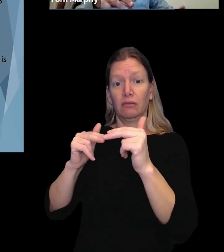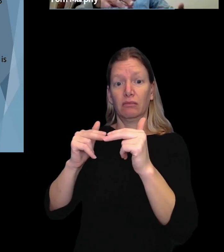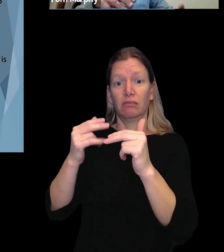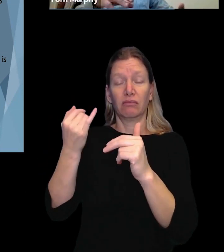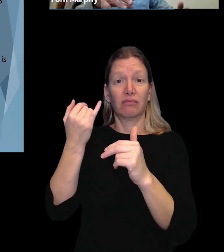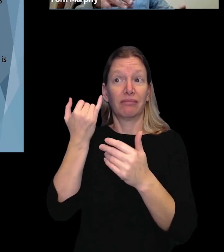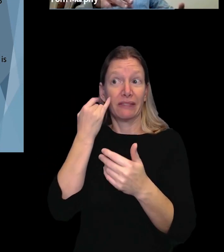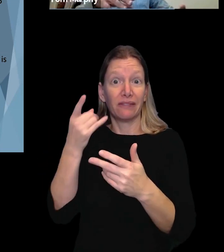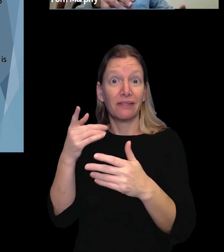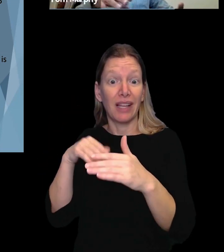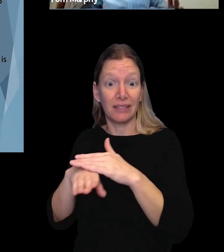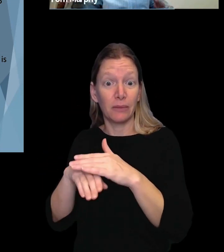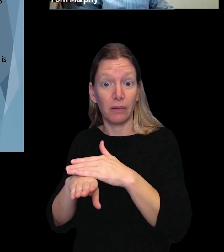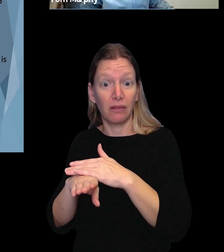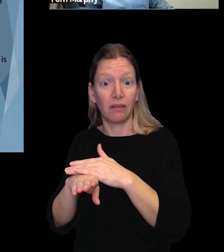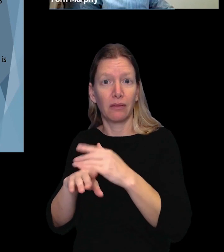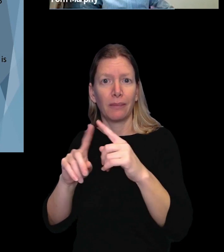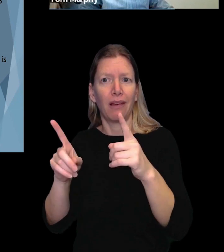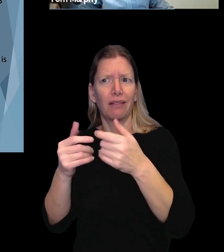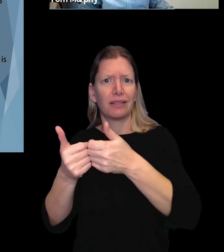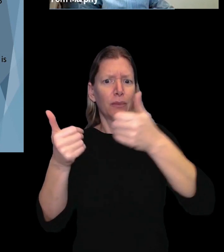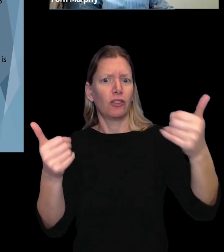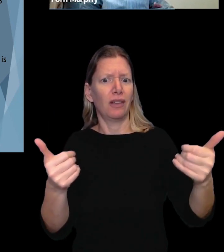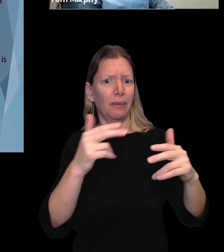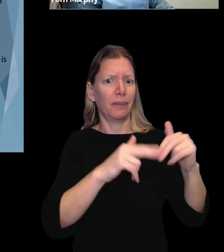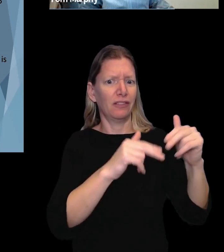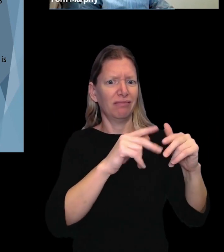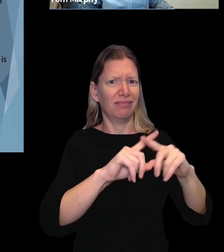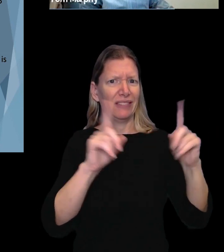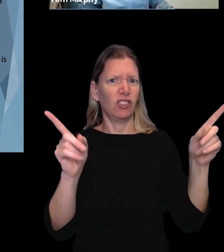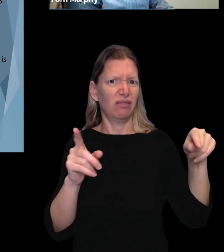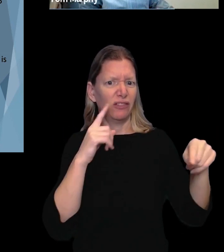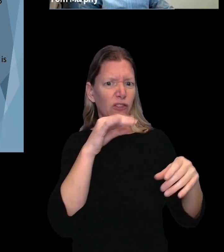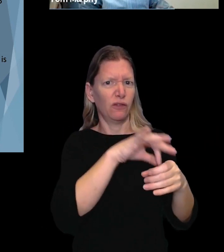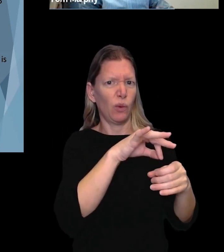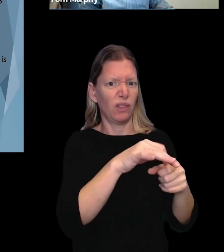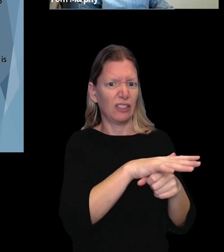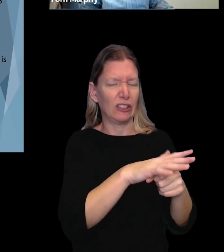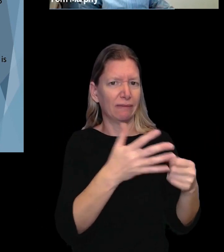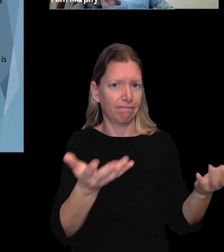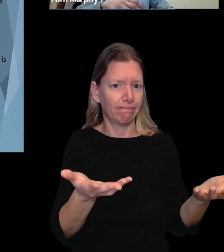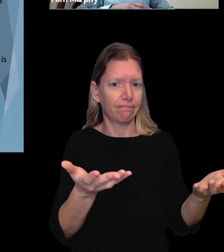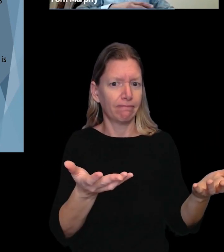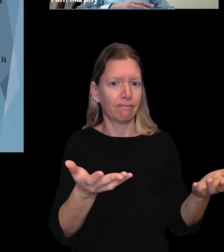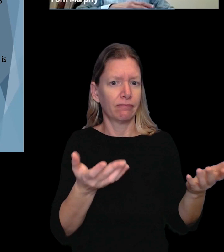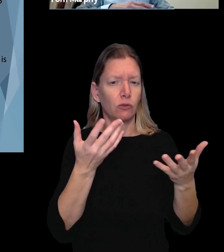have a drop-off area which is accessible, but if they're using a separate or different entrance for the polling